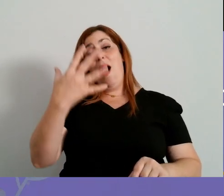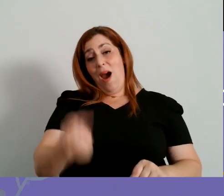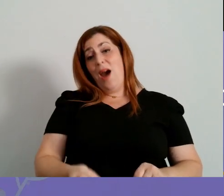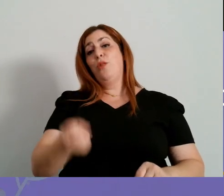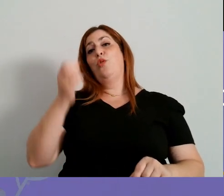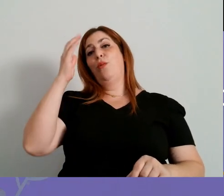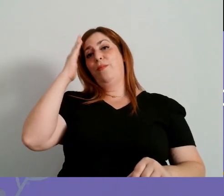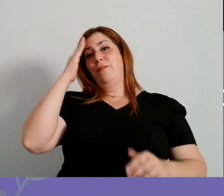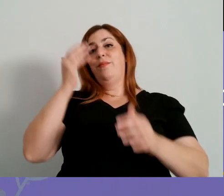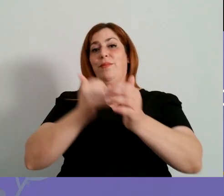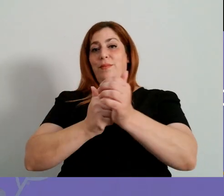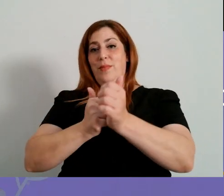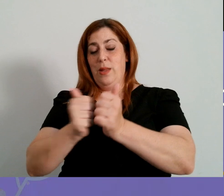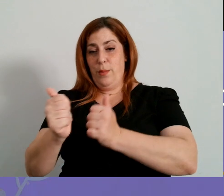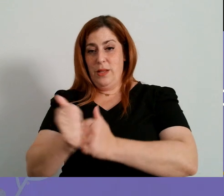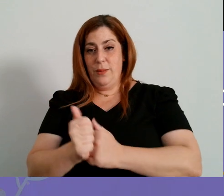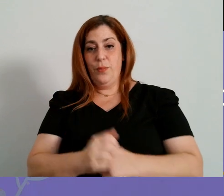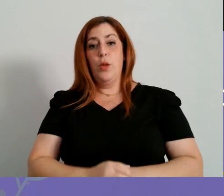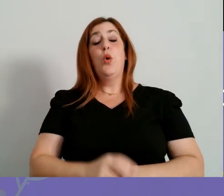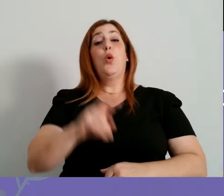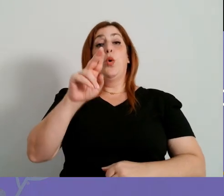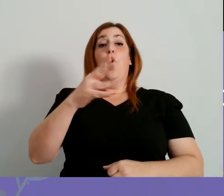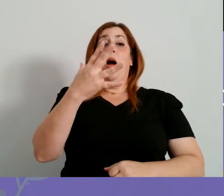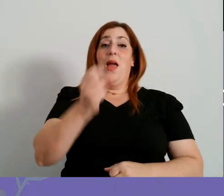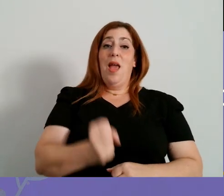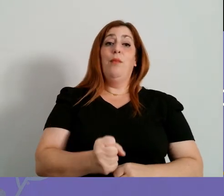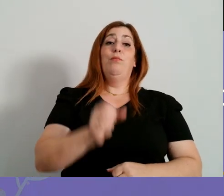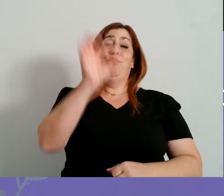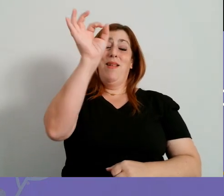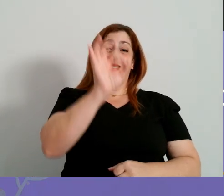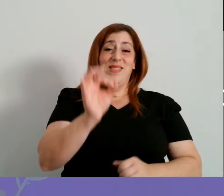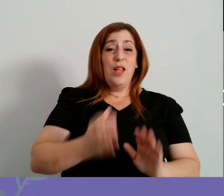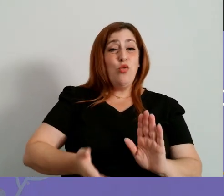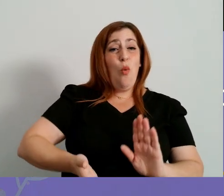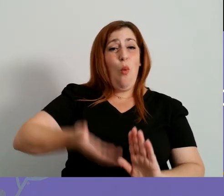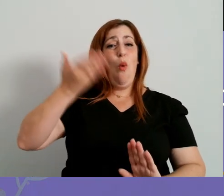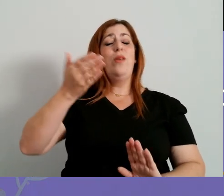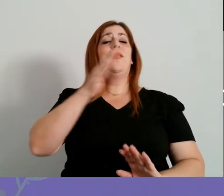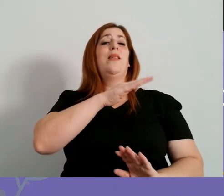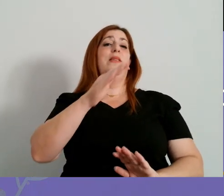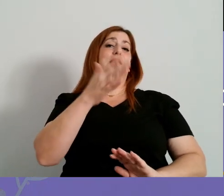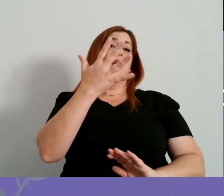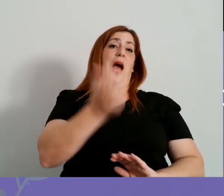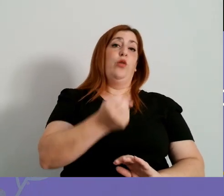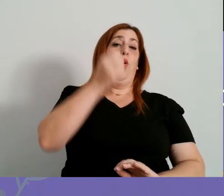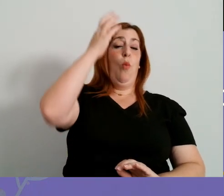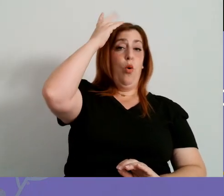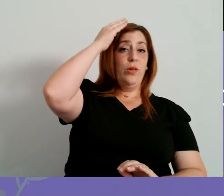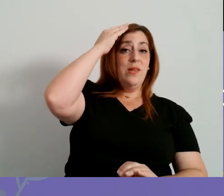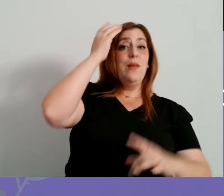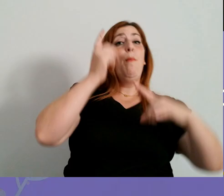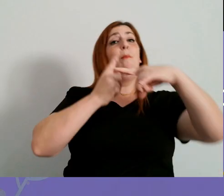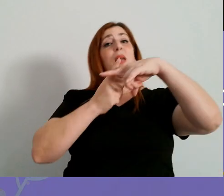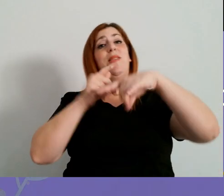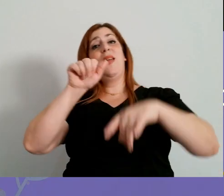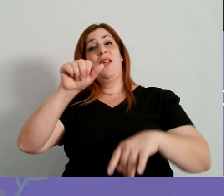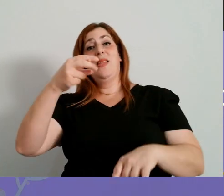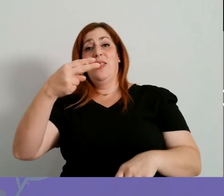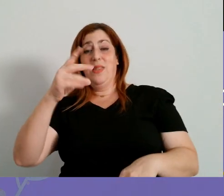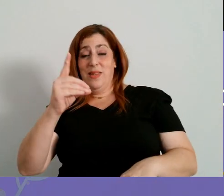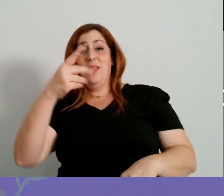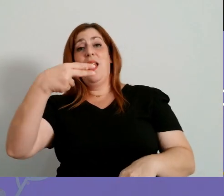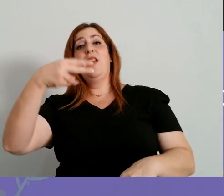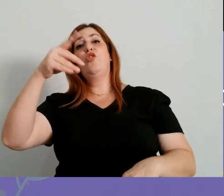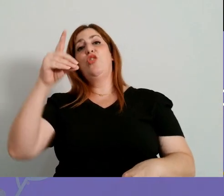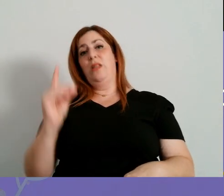high rate of that. There's also a high rate of autistic people also having ADHD. Again, this does not mean every single person, far